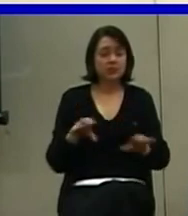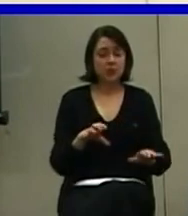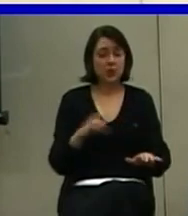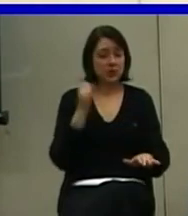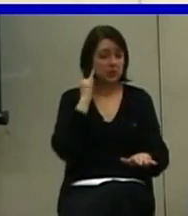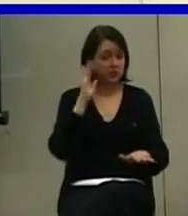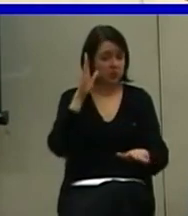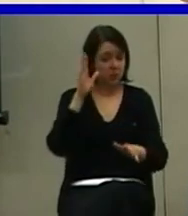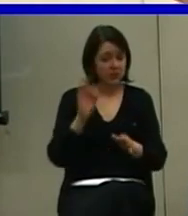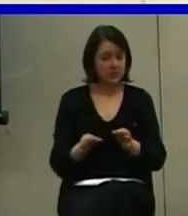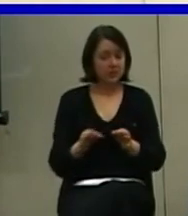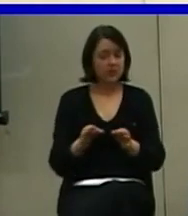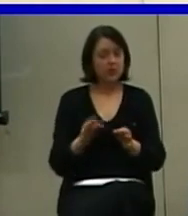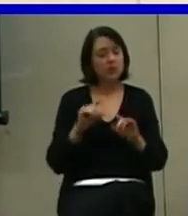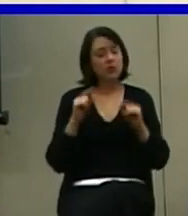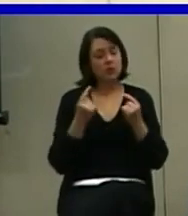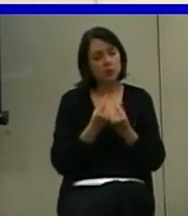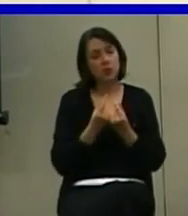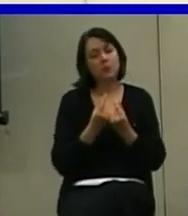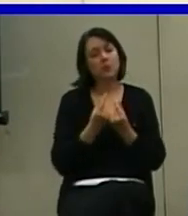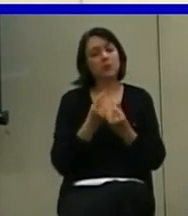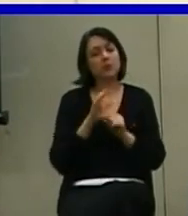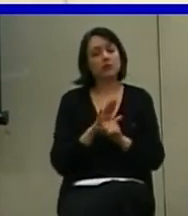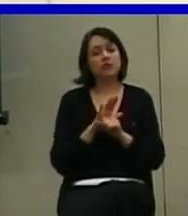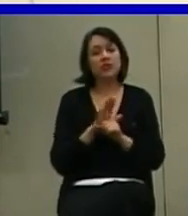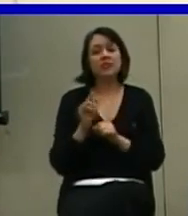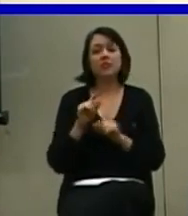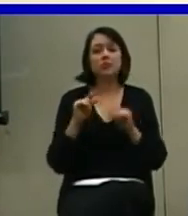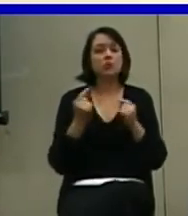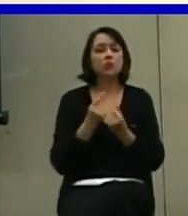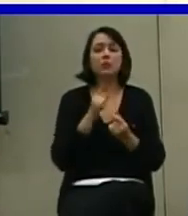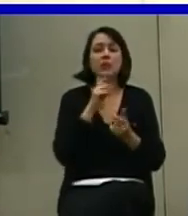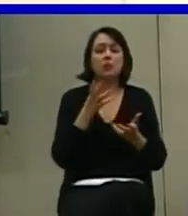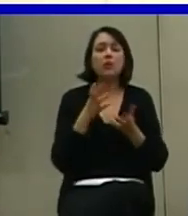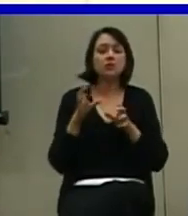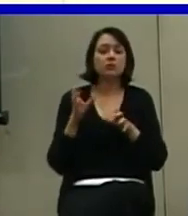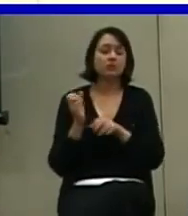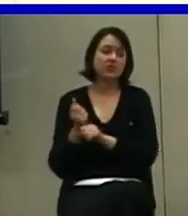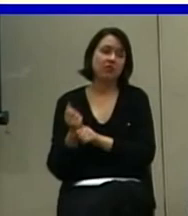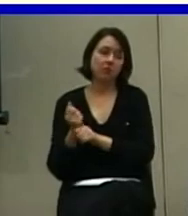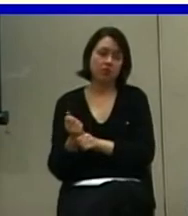the contingency's on the group. I knew something the whole group really wanted to do.